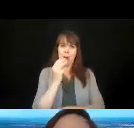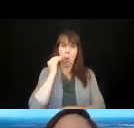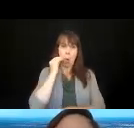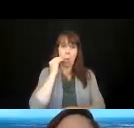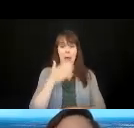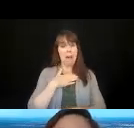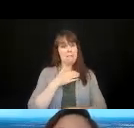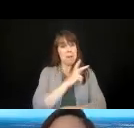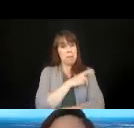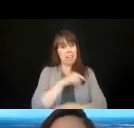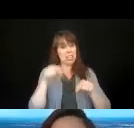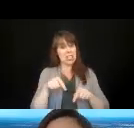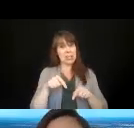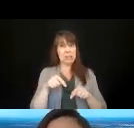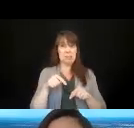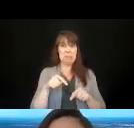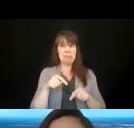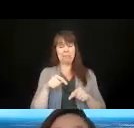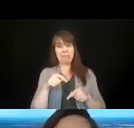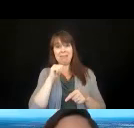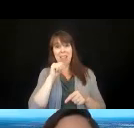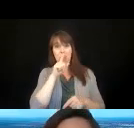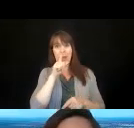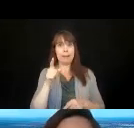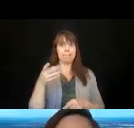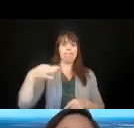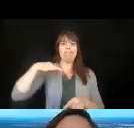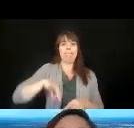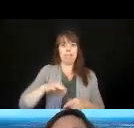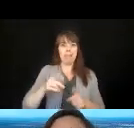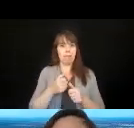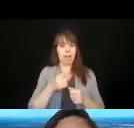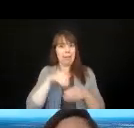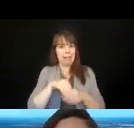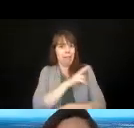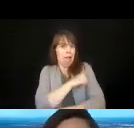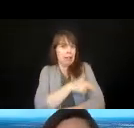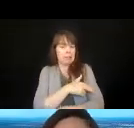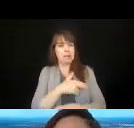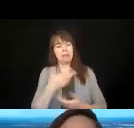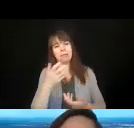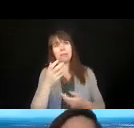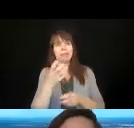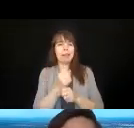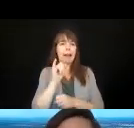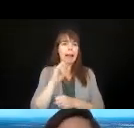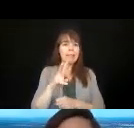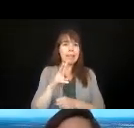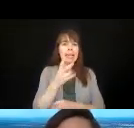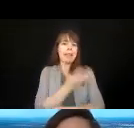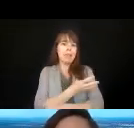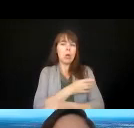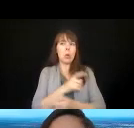who really isn't getting that much medical treatment, maybe some IV fluids, maybe some